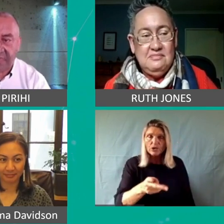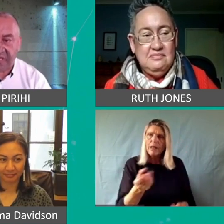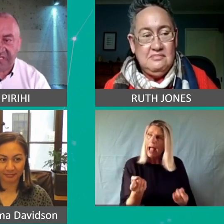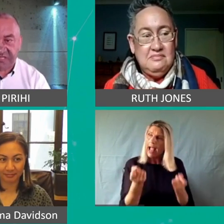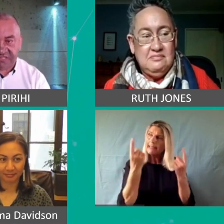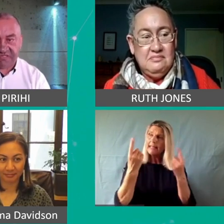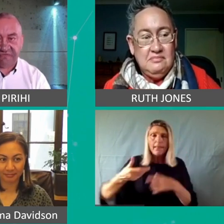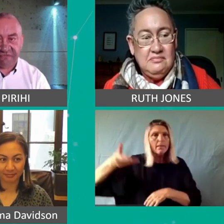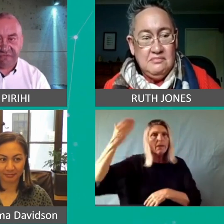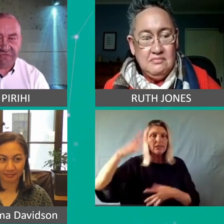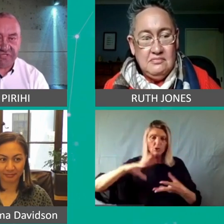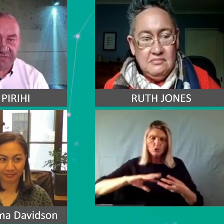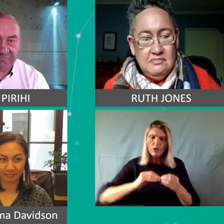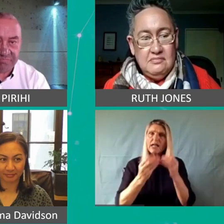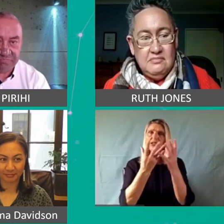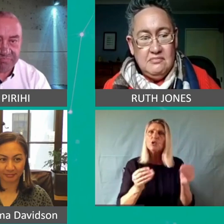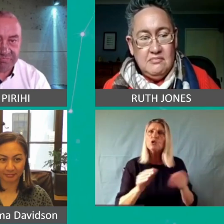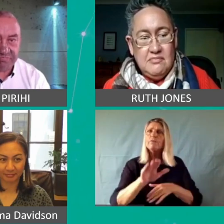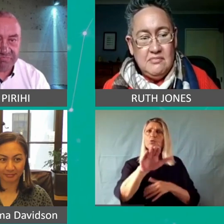help create solutions for the future?